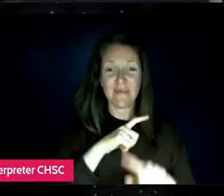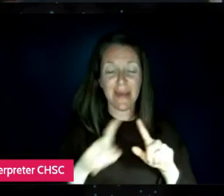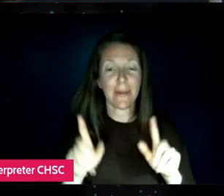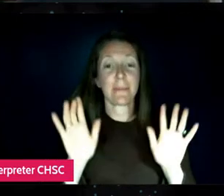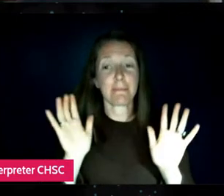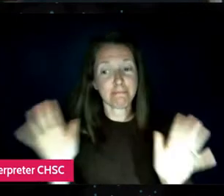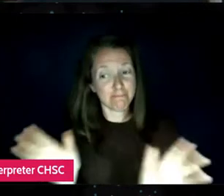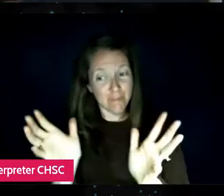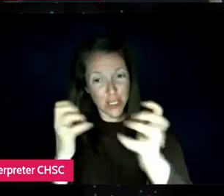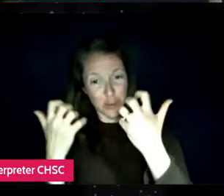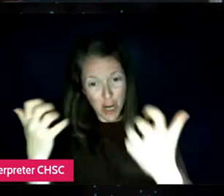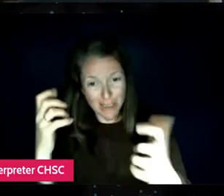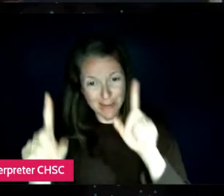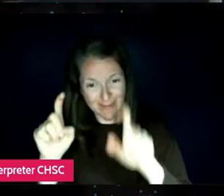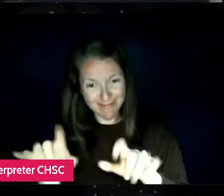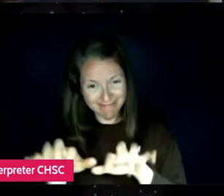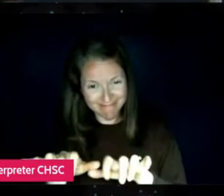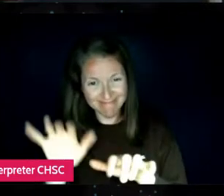want to circle back